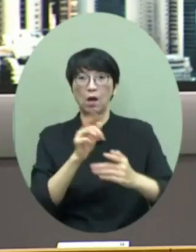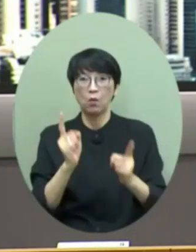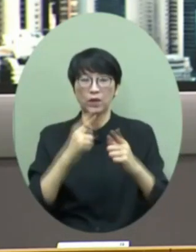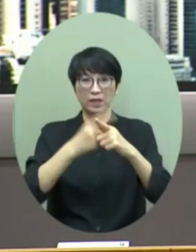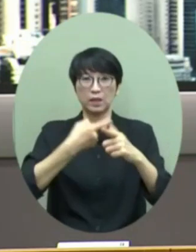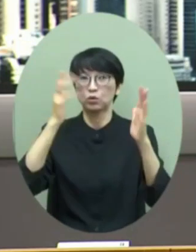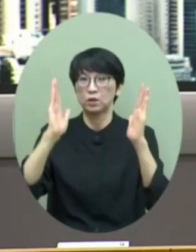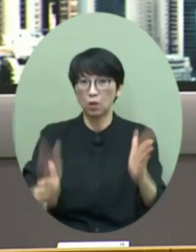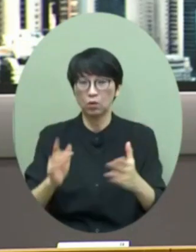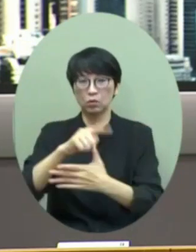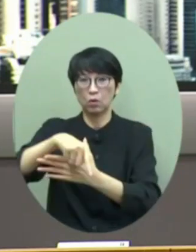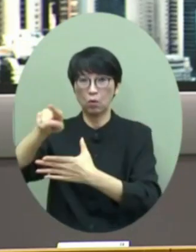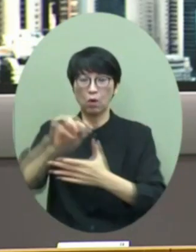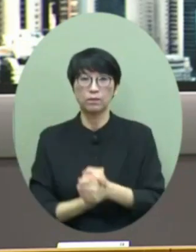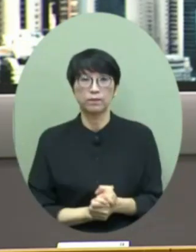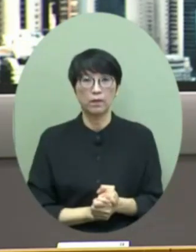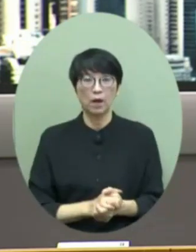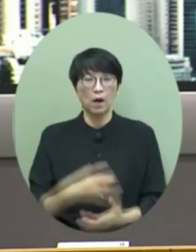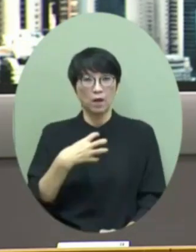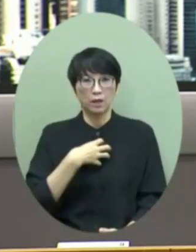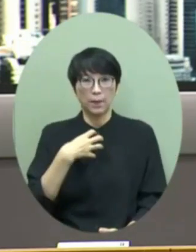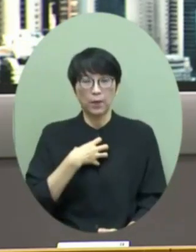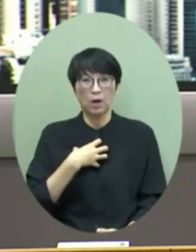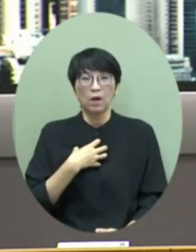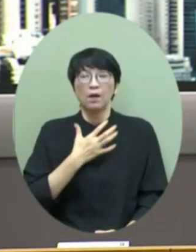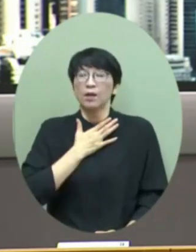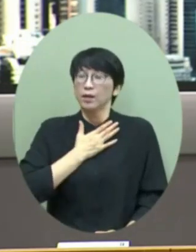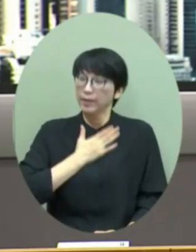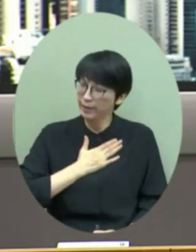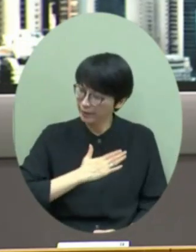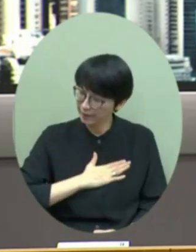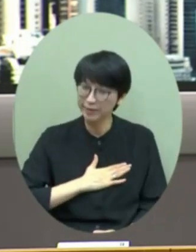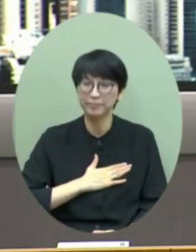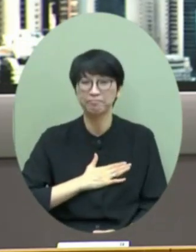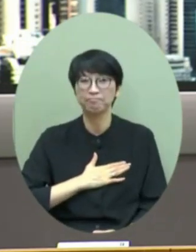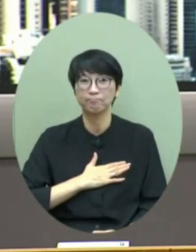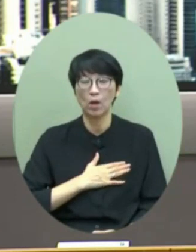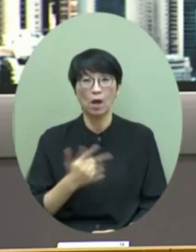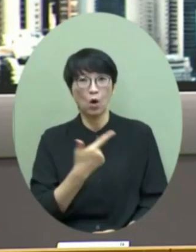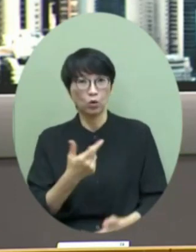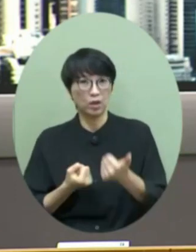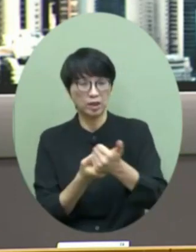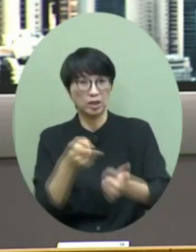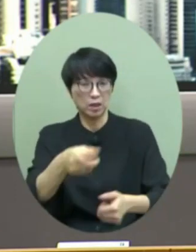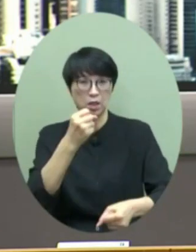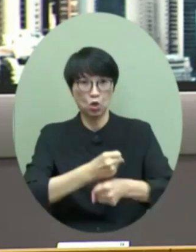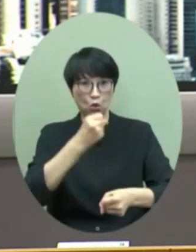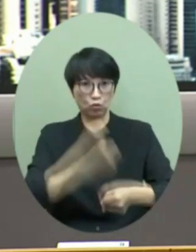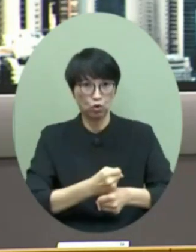2 systems. And these 2 laws are passed in my term. In fact, they passed within 1 month, and I